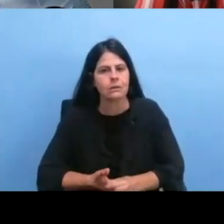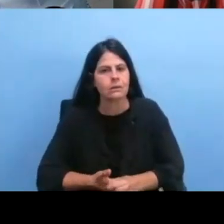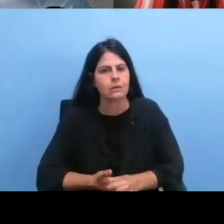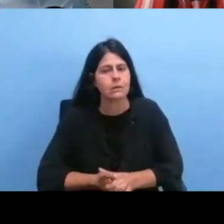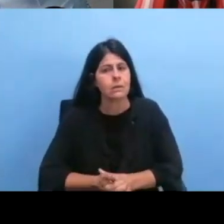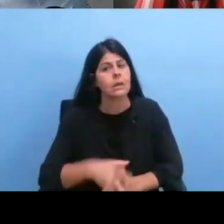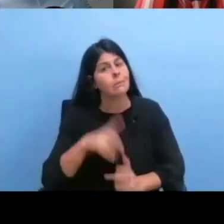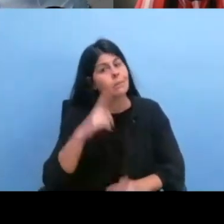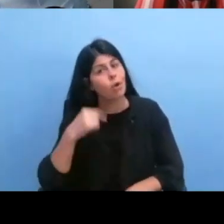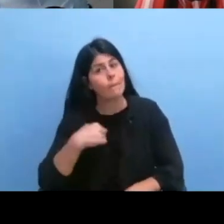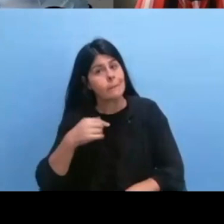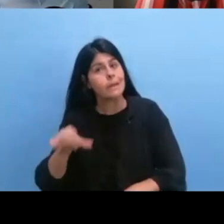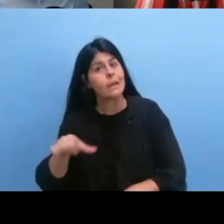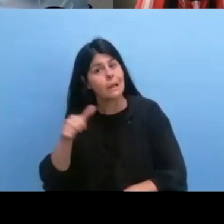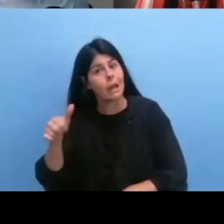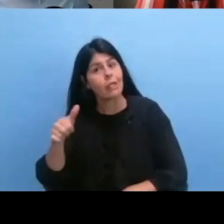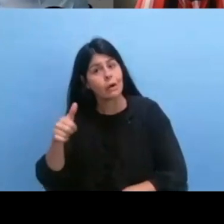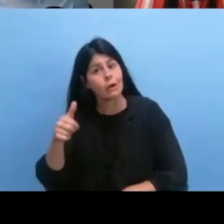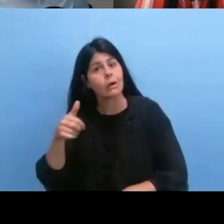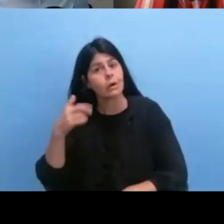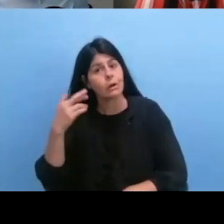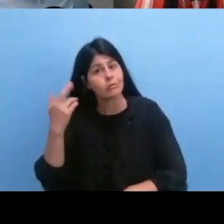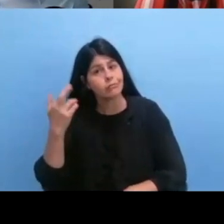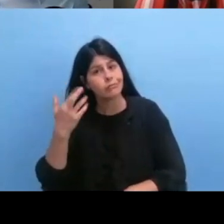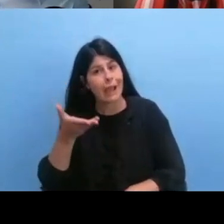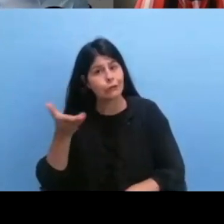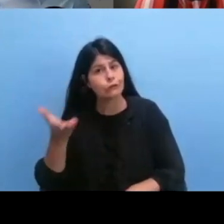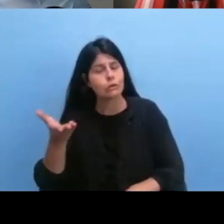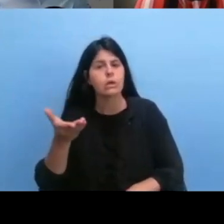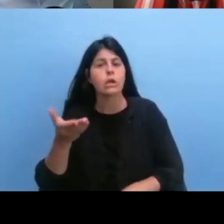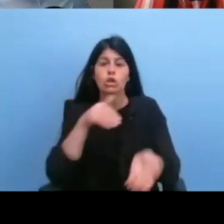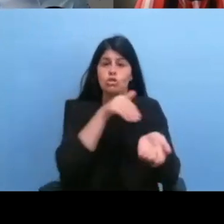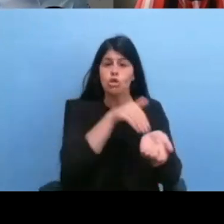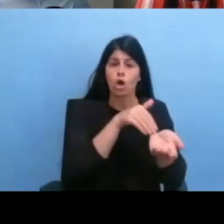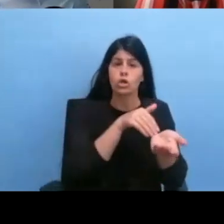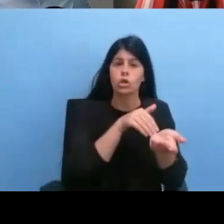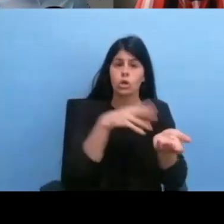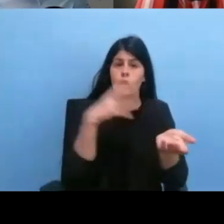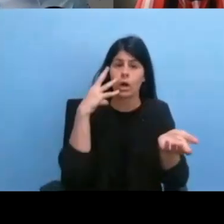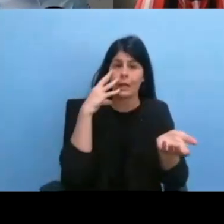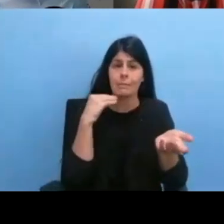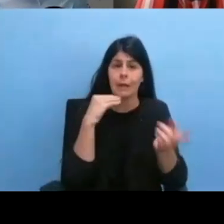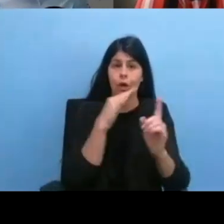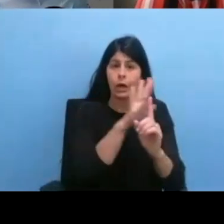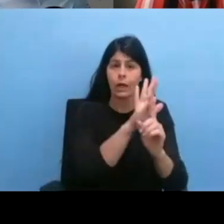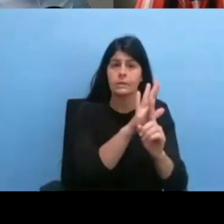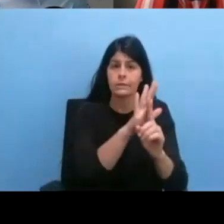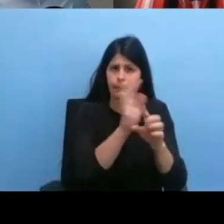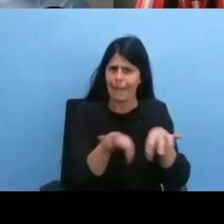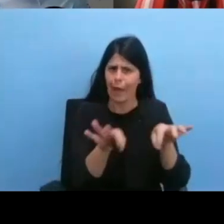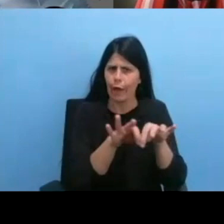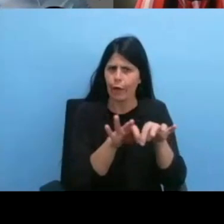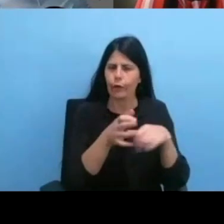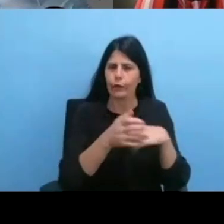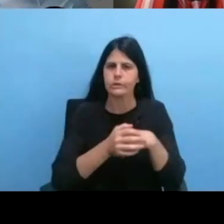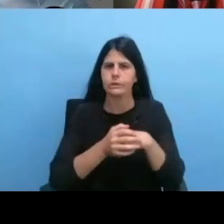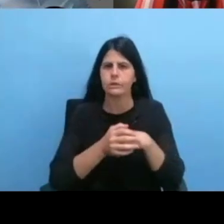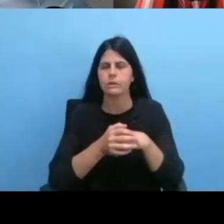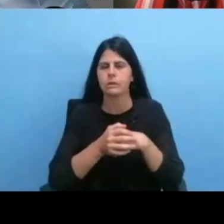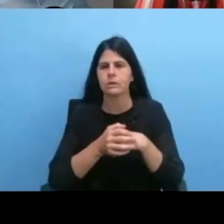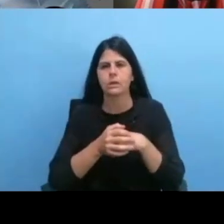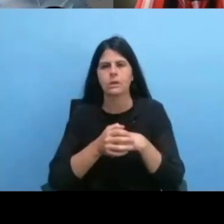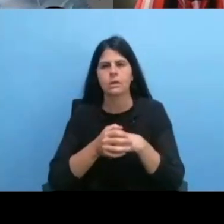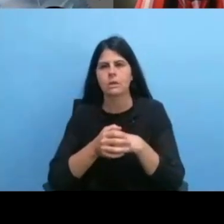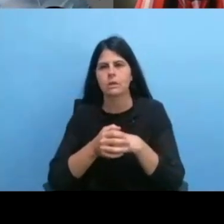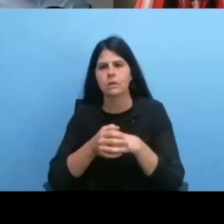a doctor's experience matters. So, I didn't want to see fewer patients in my training